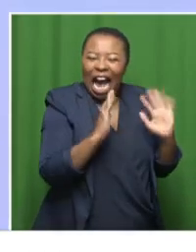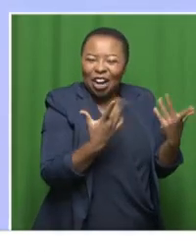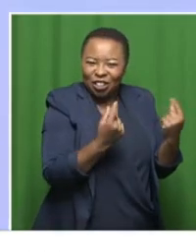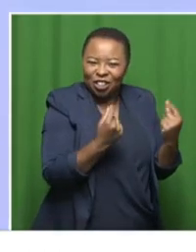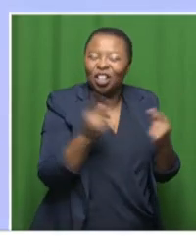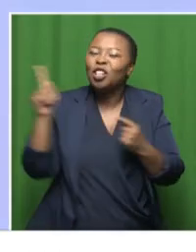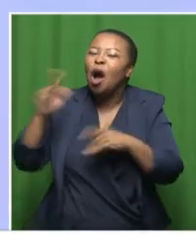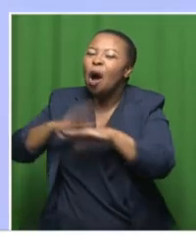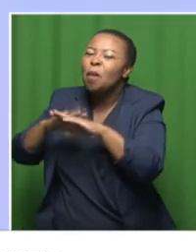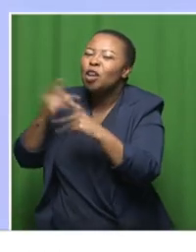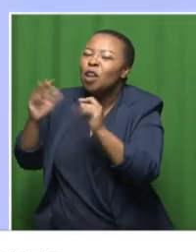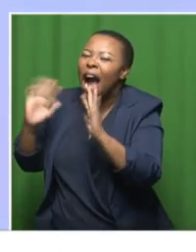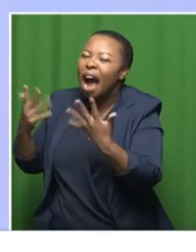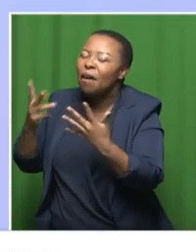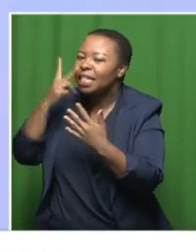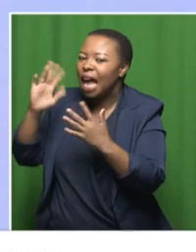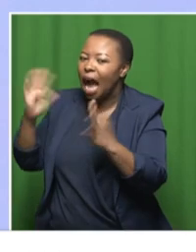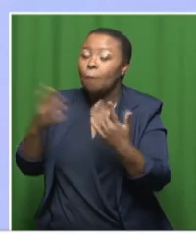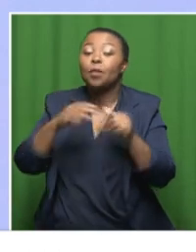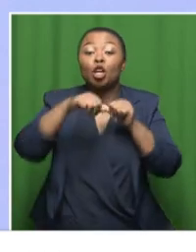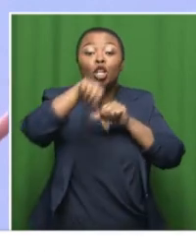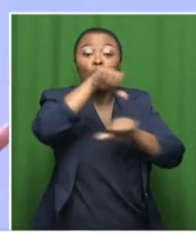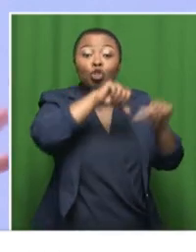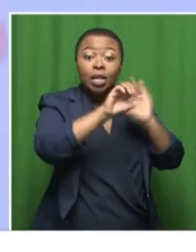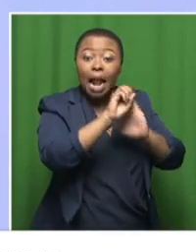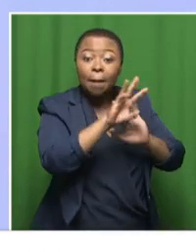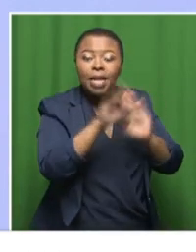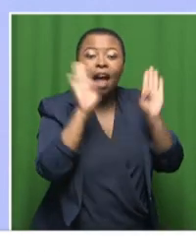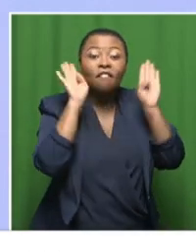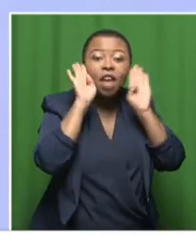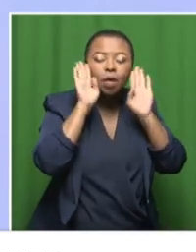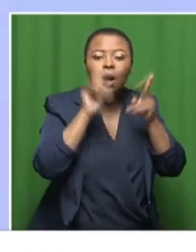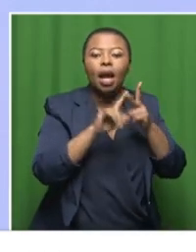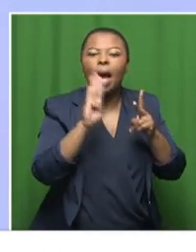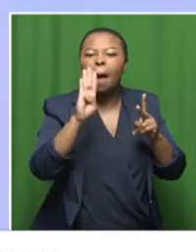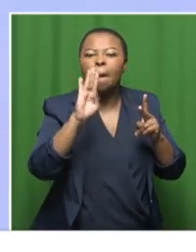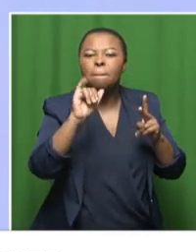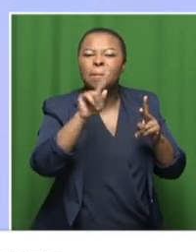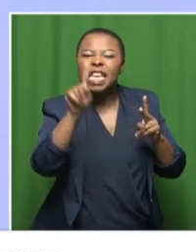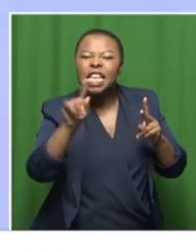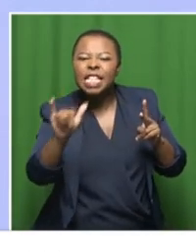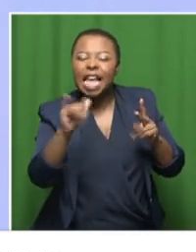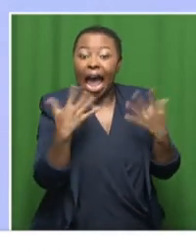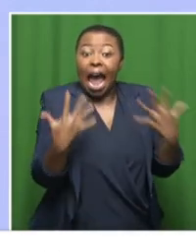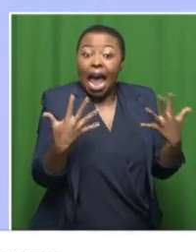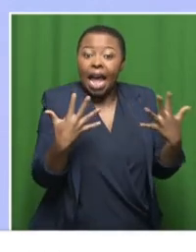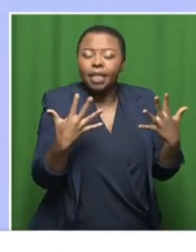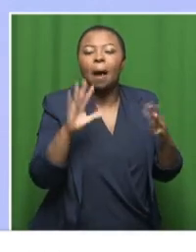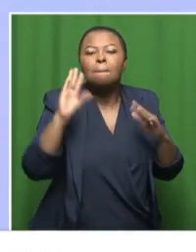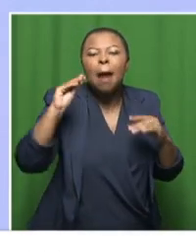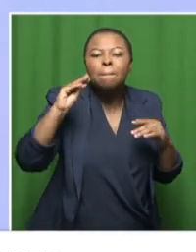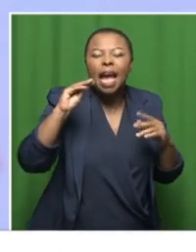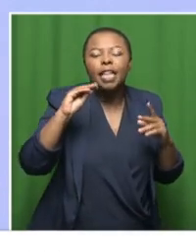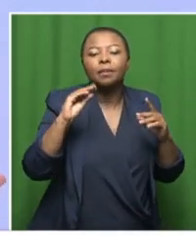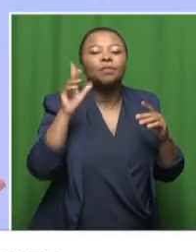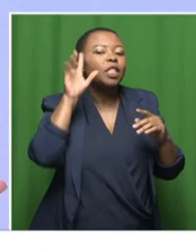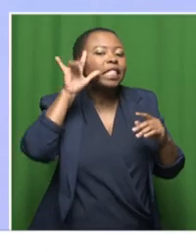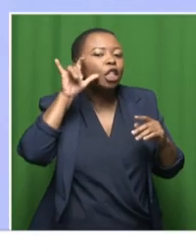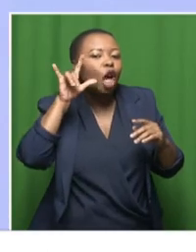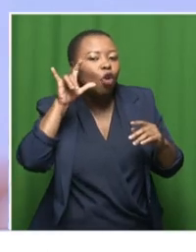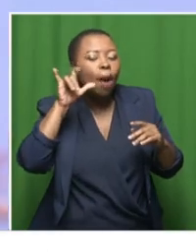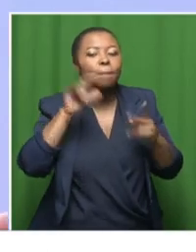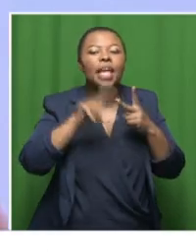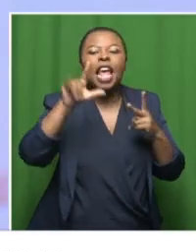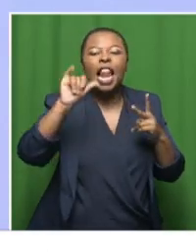if you want more information, you can go to our social media pages on Facebook and the Bizzy Hands Puppet Company, Facebook, Instagram, LinkedIn, and